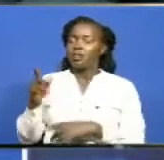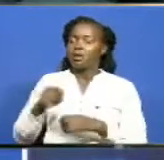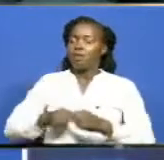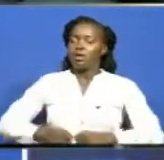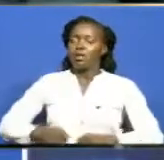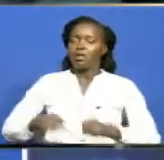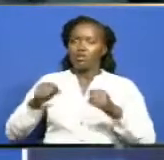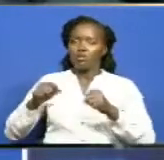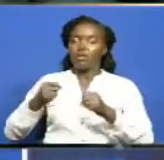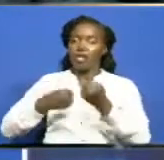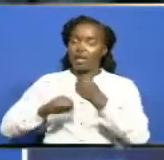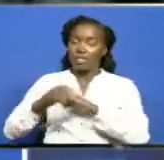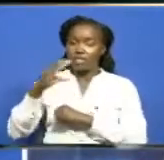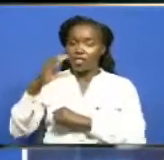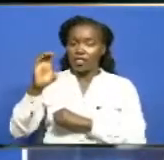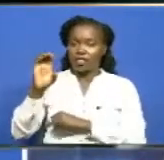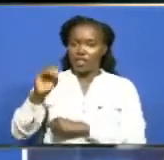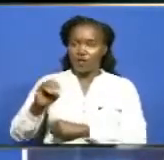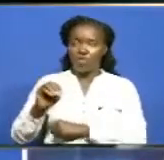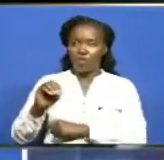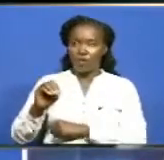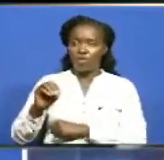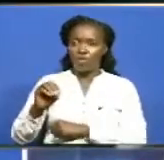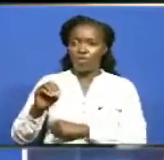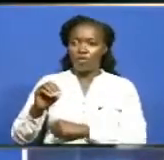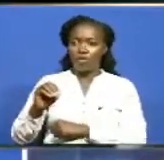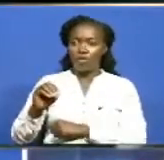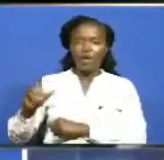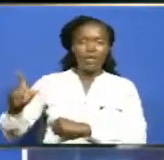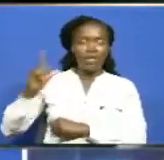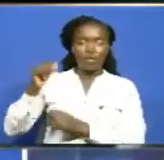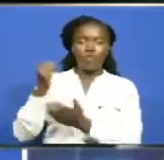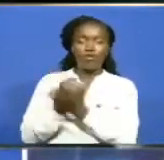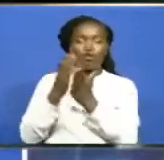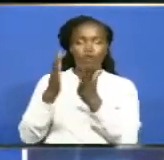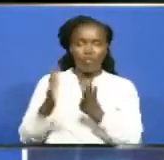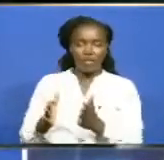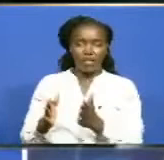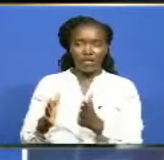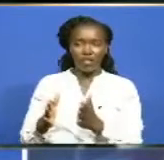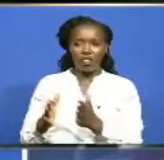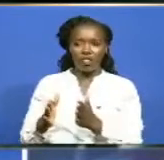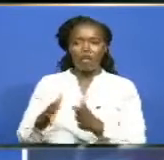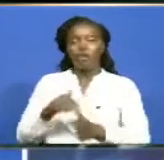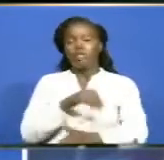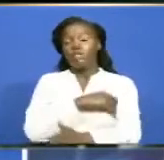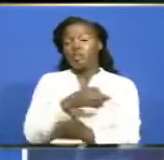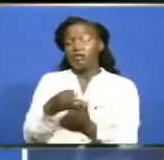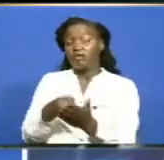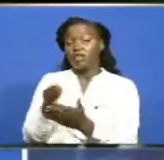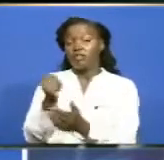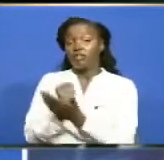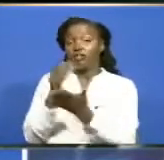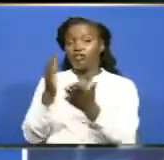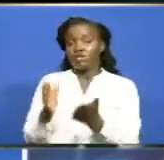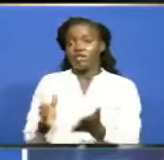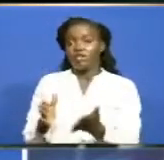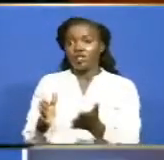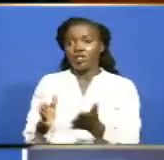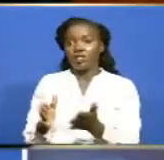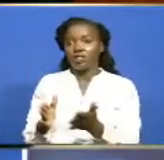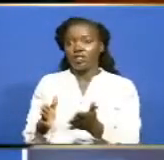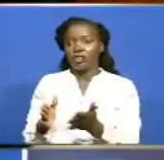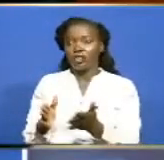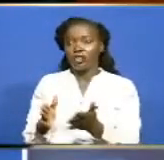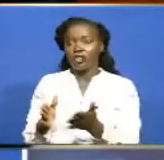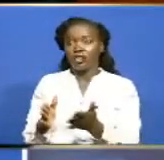comprised of acting CEO Edward Njoroge, legal officer Frederick Wanyonyi, chief financing officer Waiganjo Karanja,